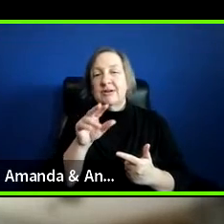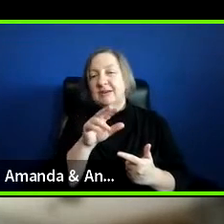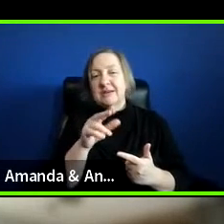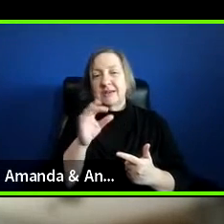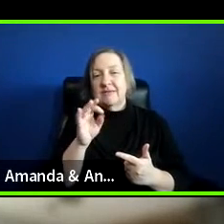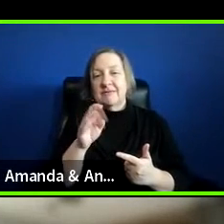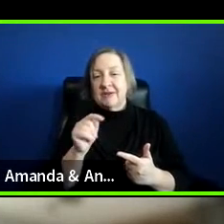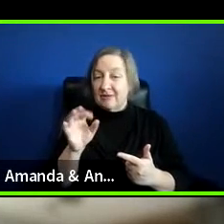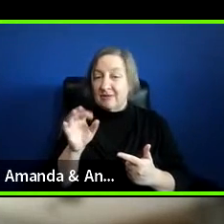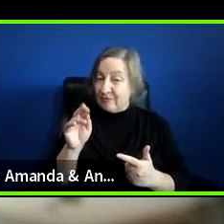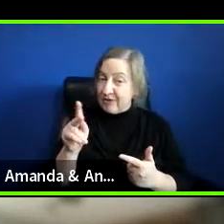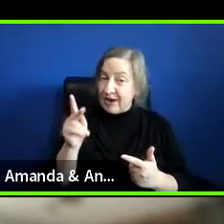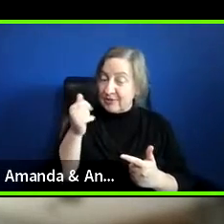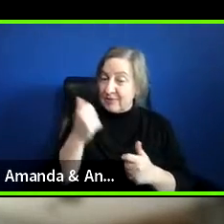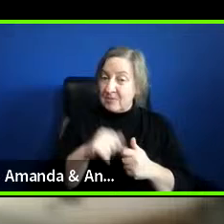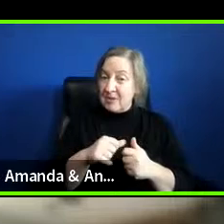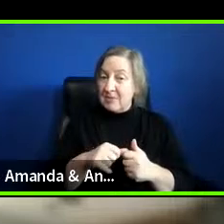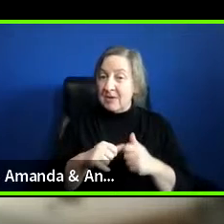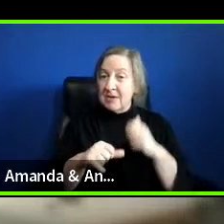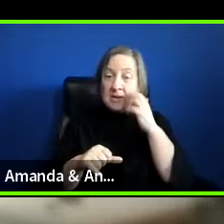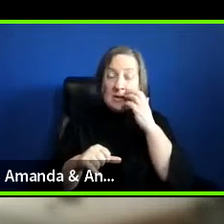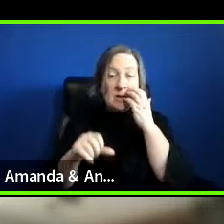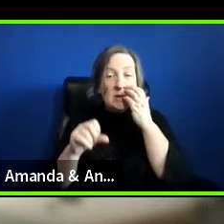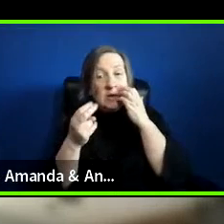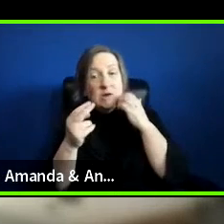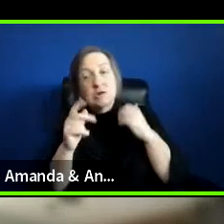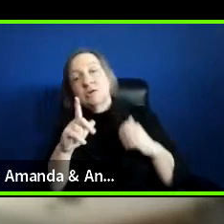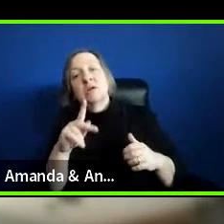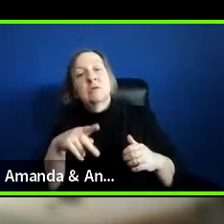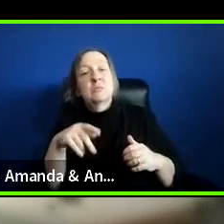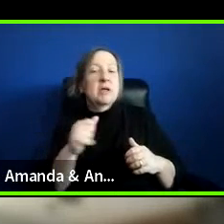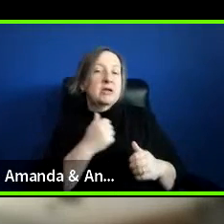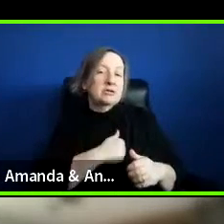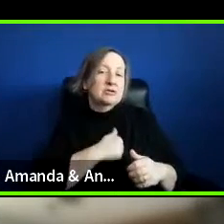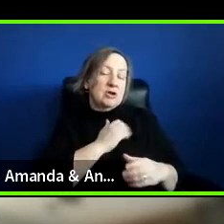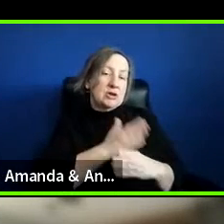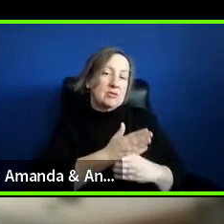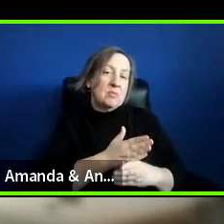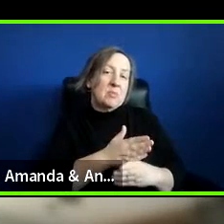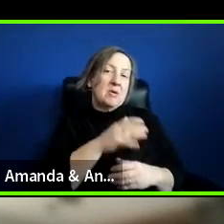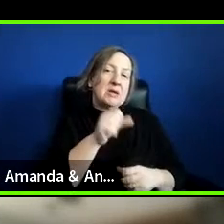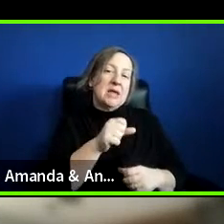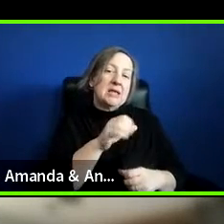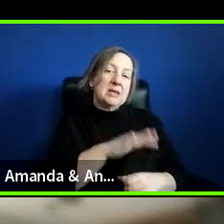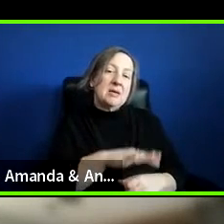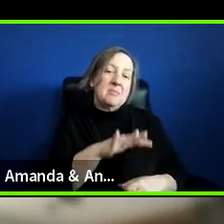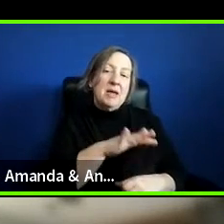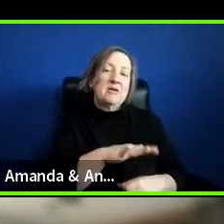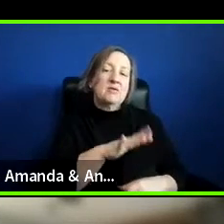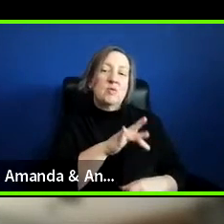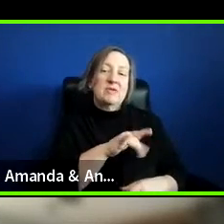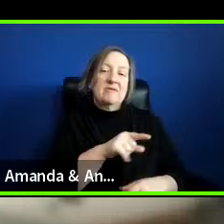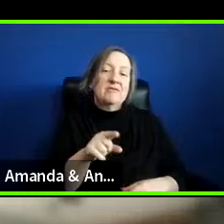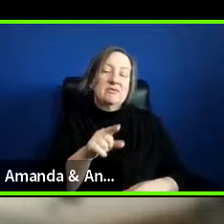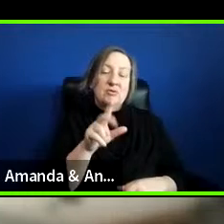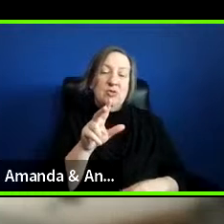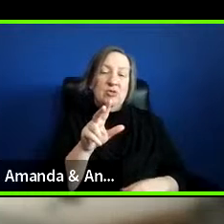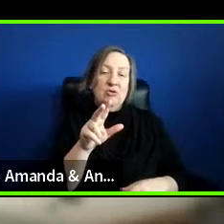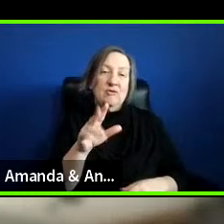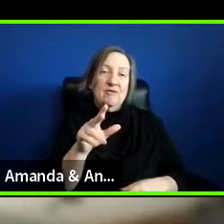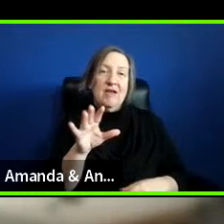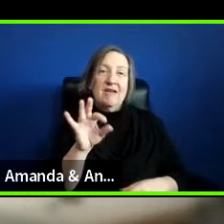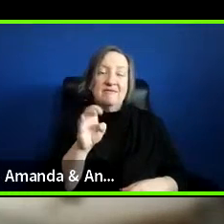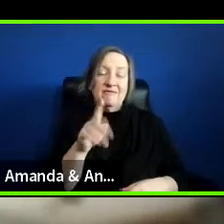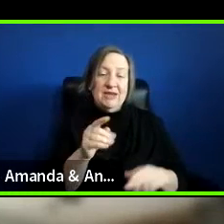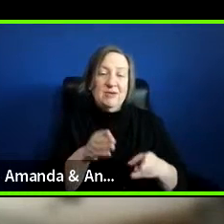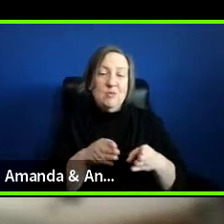how many feet, Frank? I don't know if you remember, for the transit section. sorry to interrupt, Shilpa, but yeah, it's roughly about 25 to 35 feet wider. And a lot of